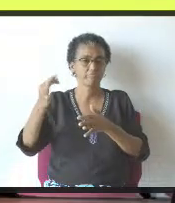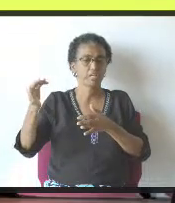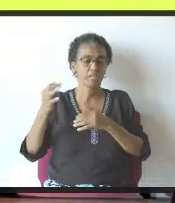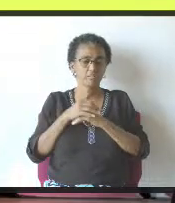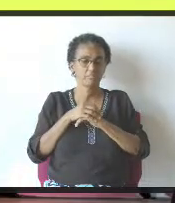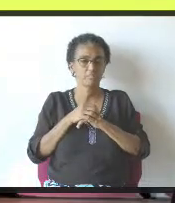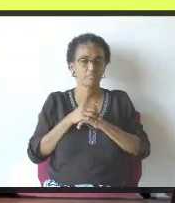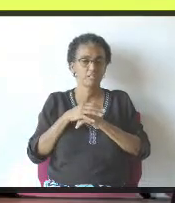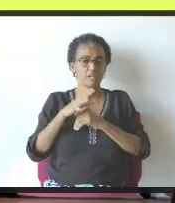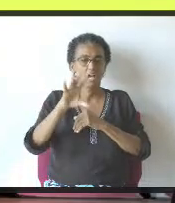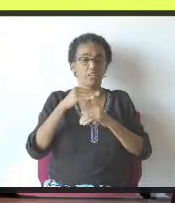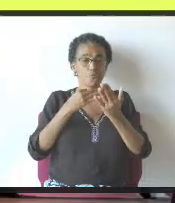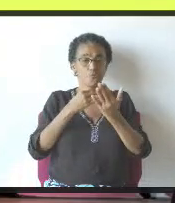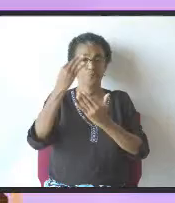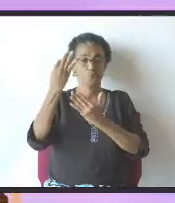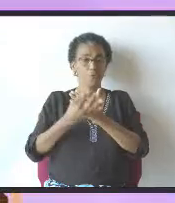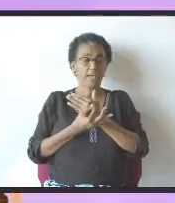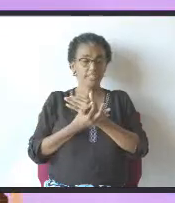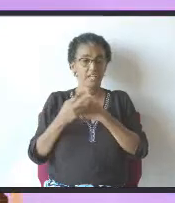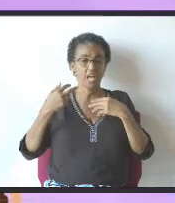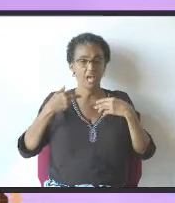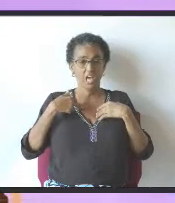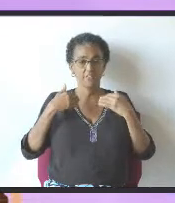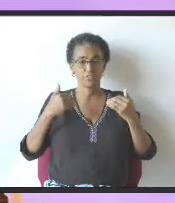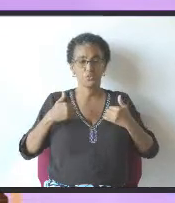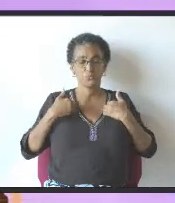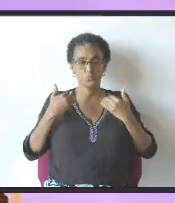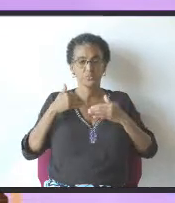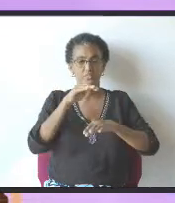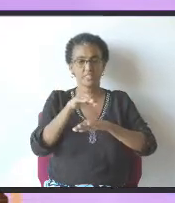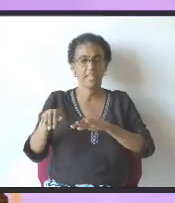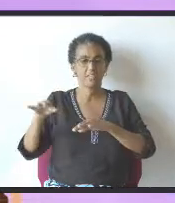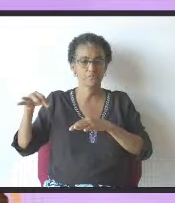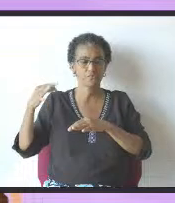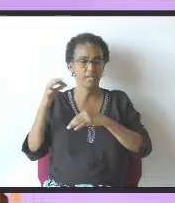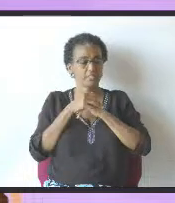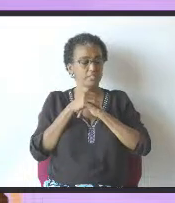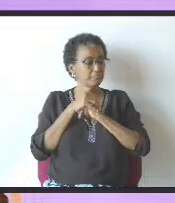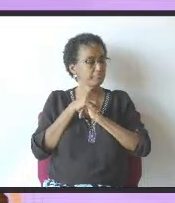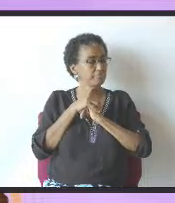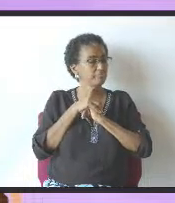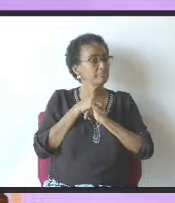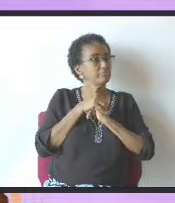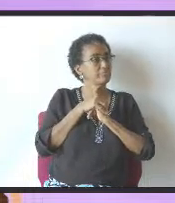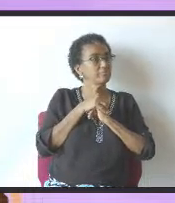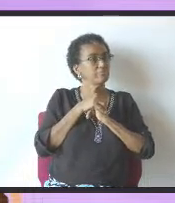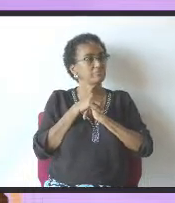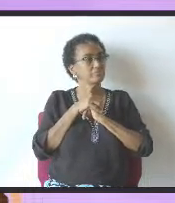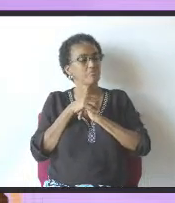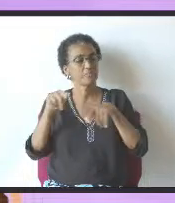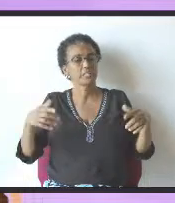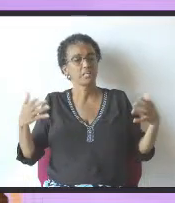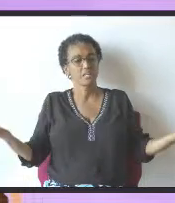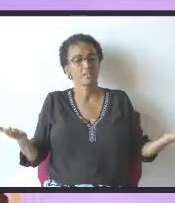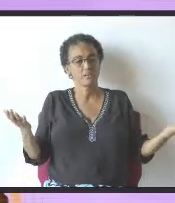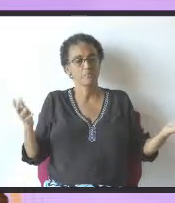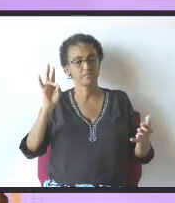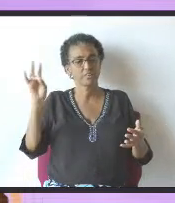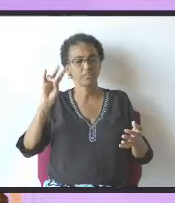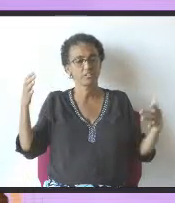we have Youth Fellowship right here, which is games night, so we are comfortable clothing and sneakers for that, right here, 7